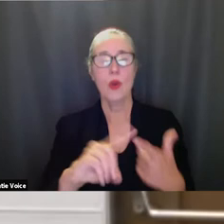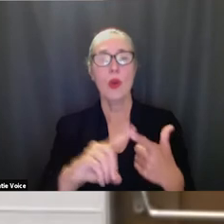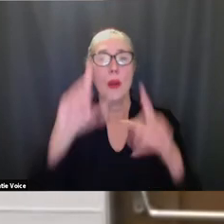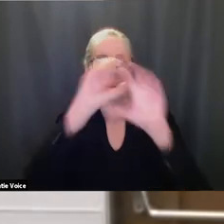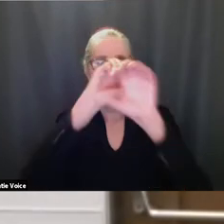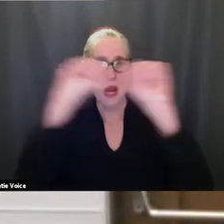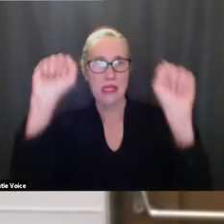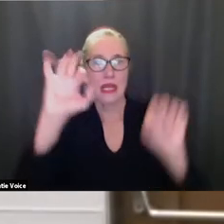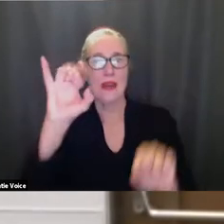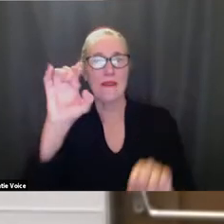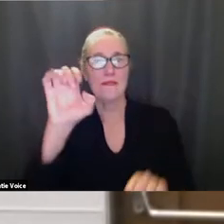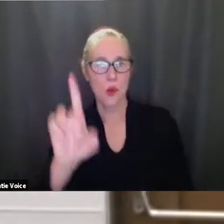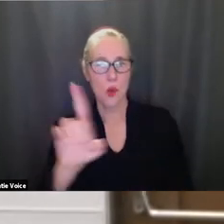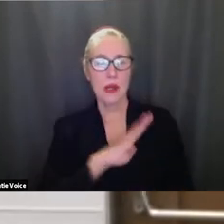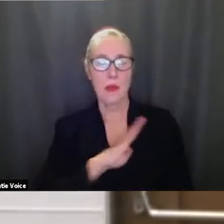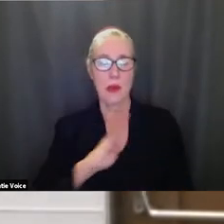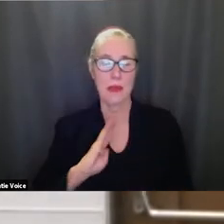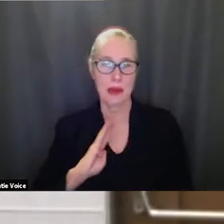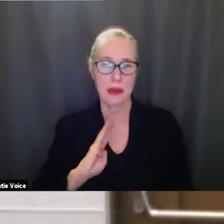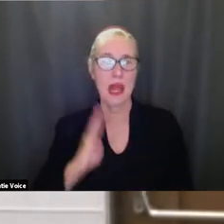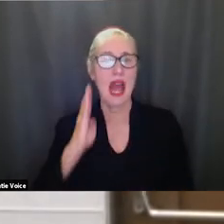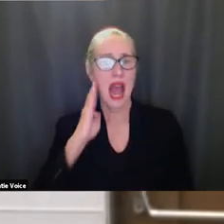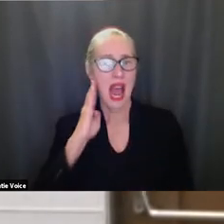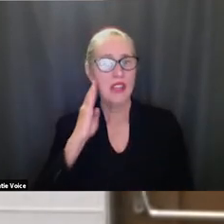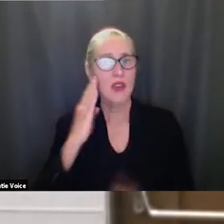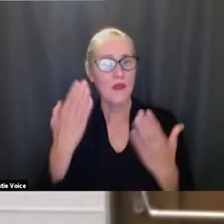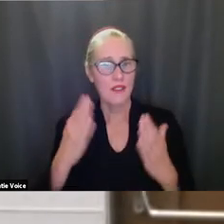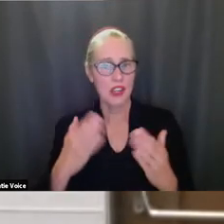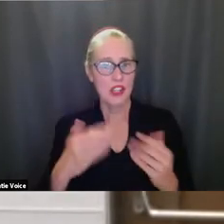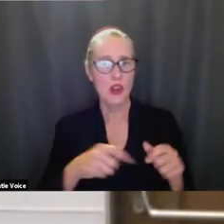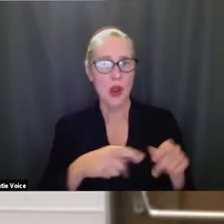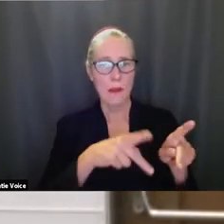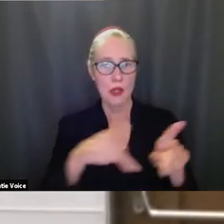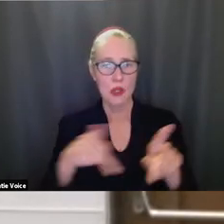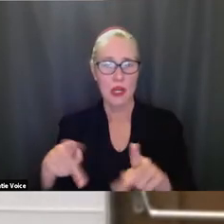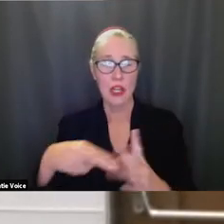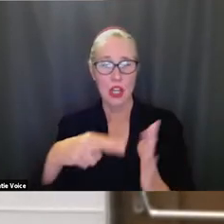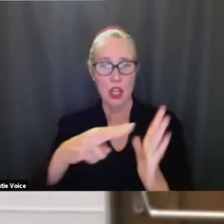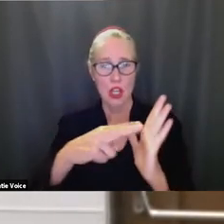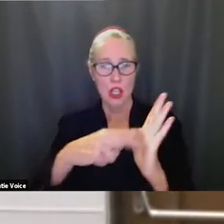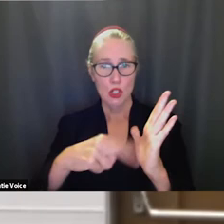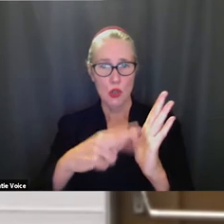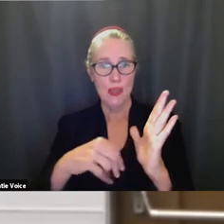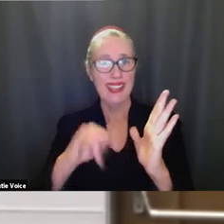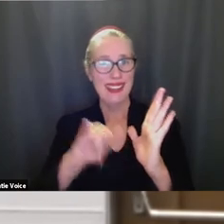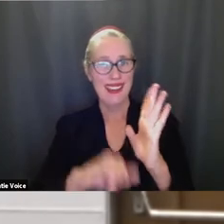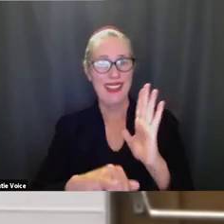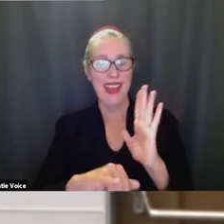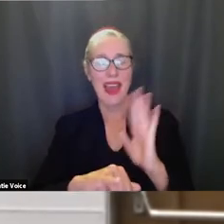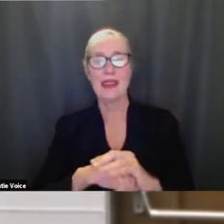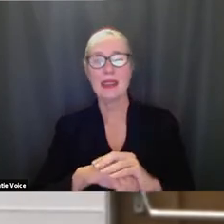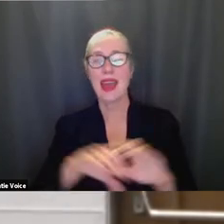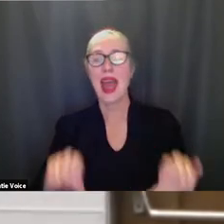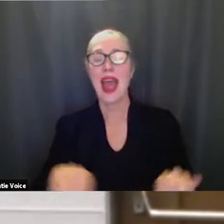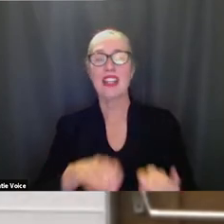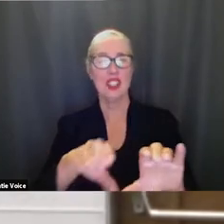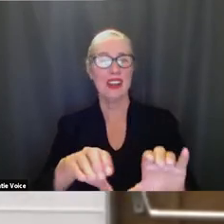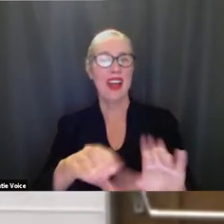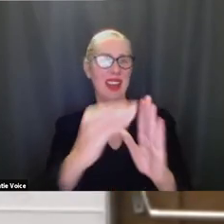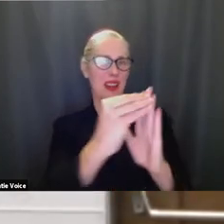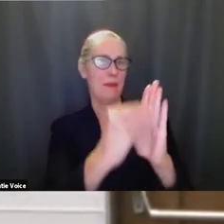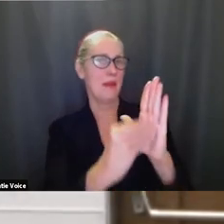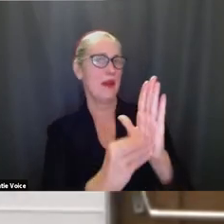so i know that you've had an opportunity to read the background action item information that i